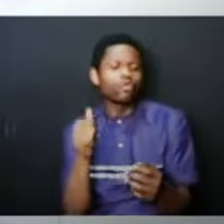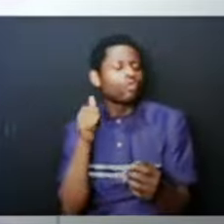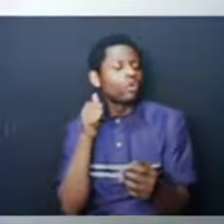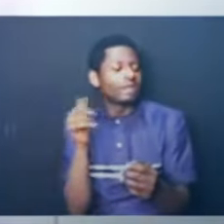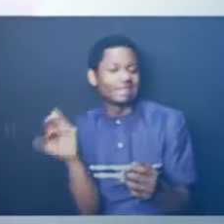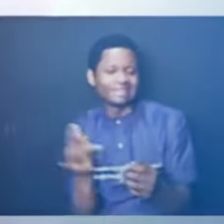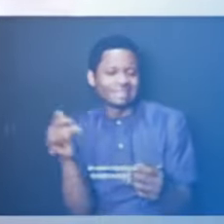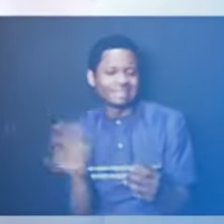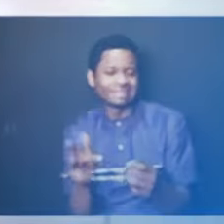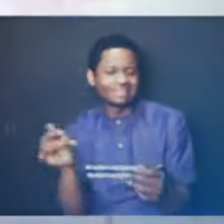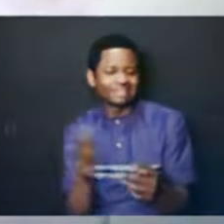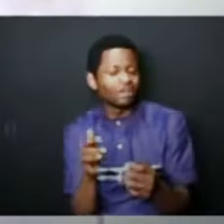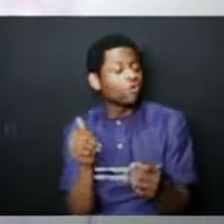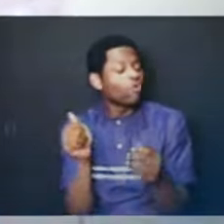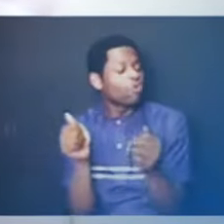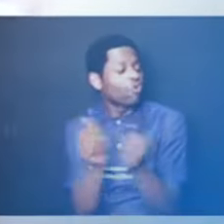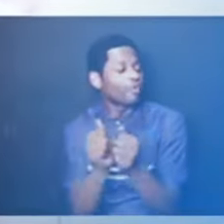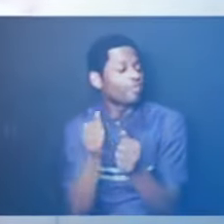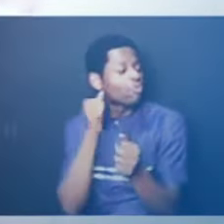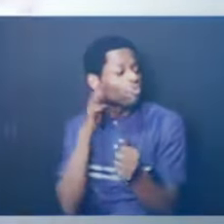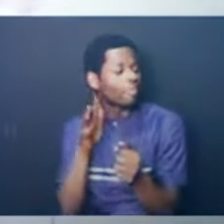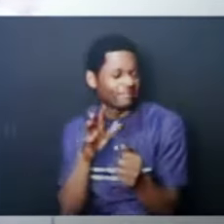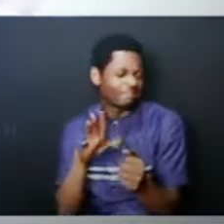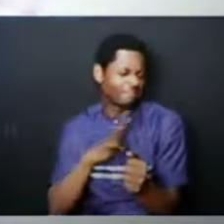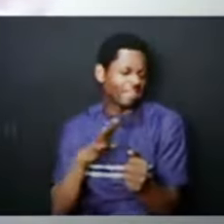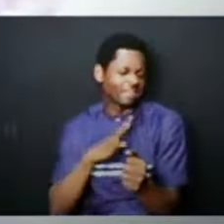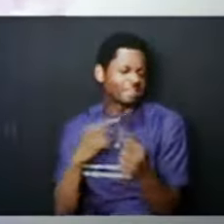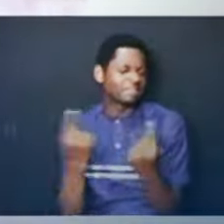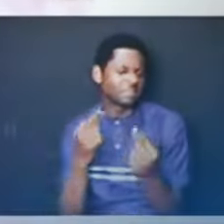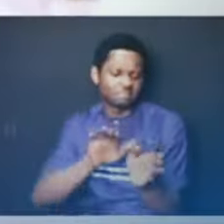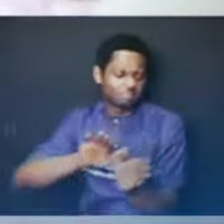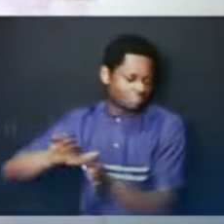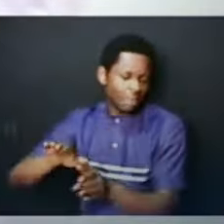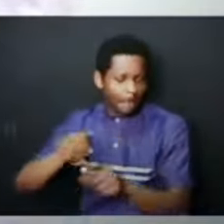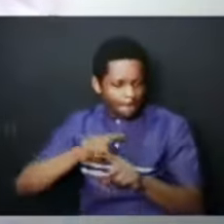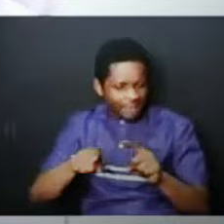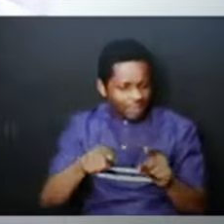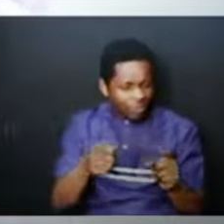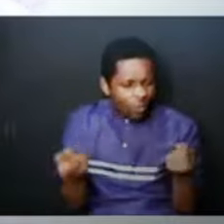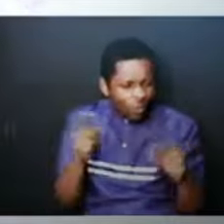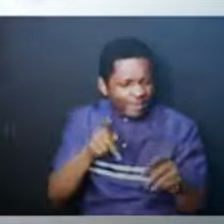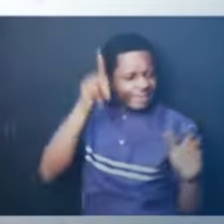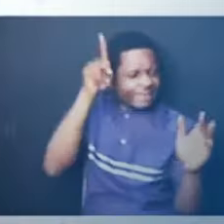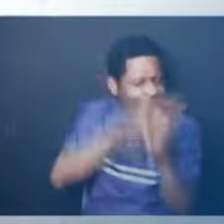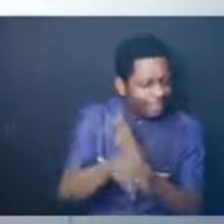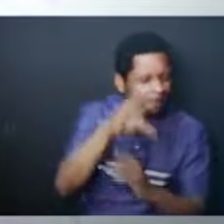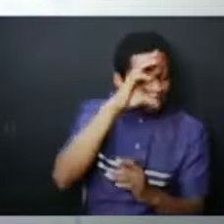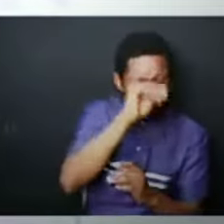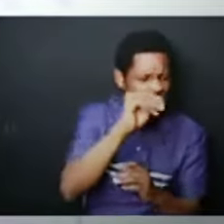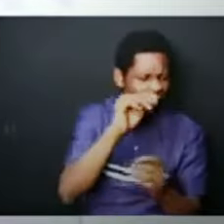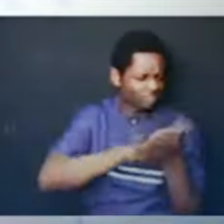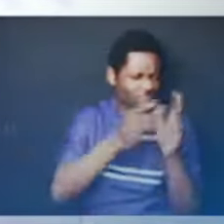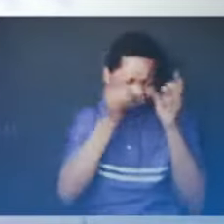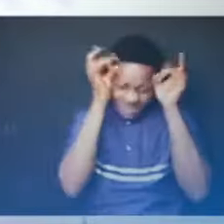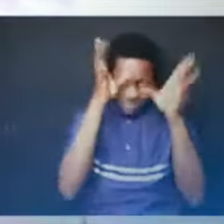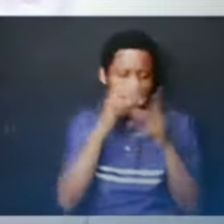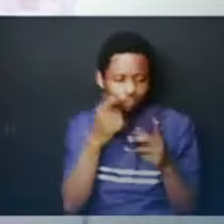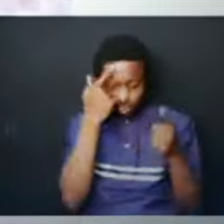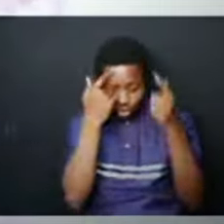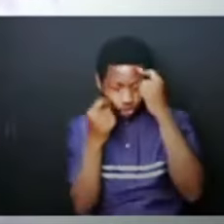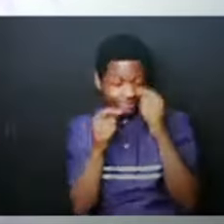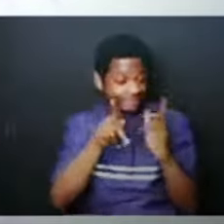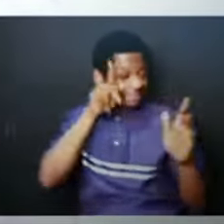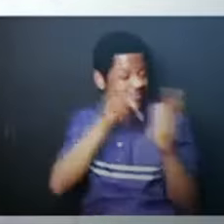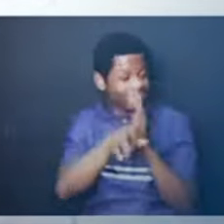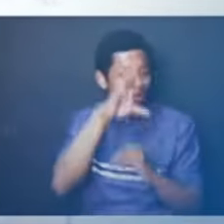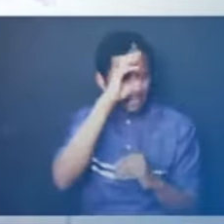David welcome Uriah. Now you know why? Oni mdienti. The degree of wickedness in that one is serious. So